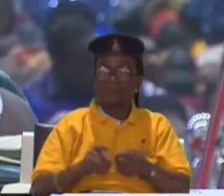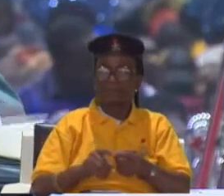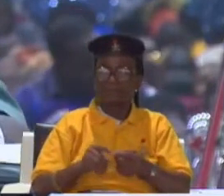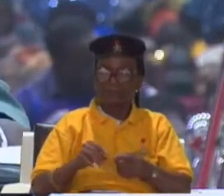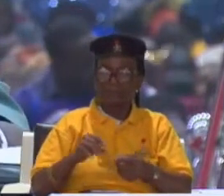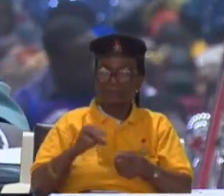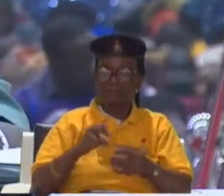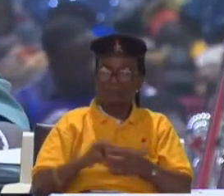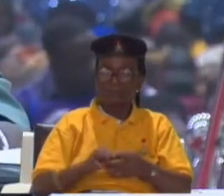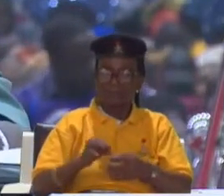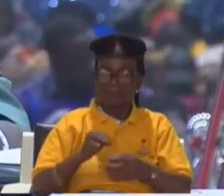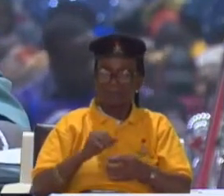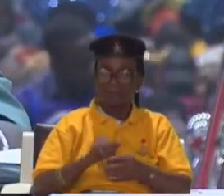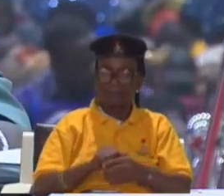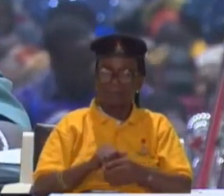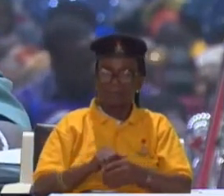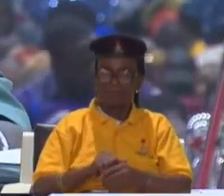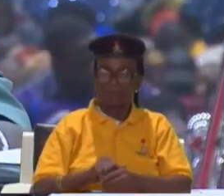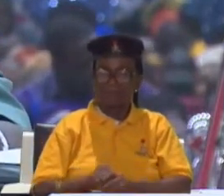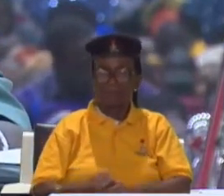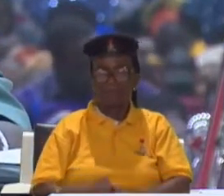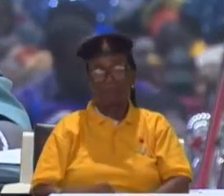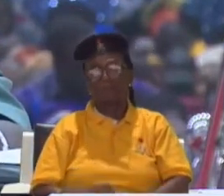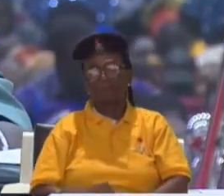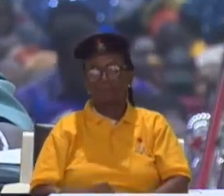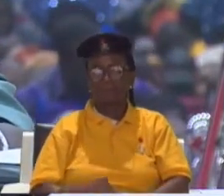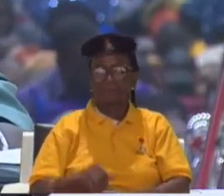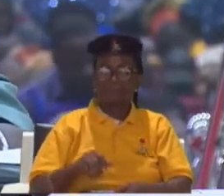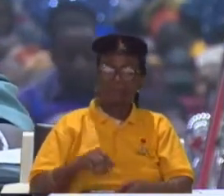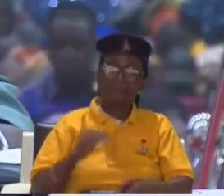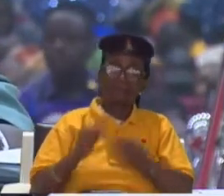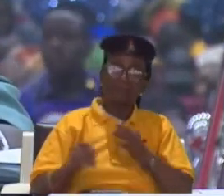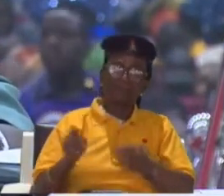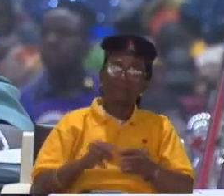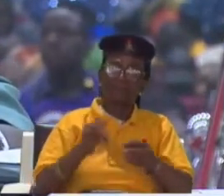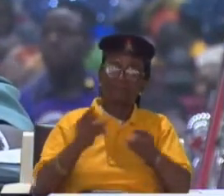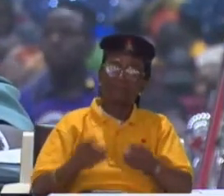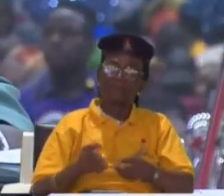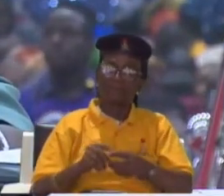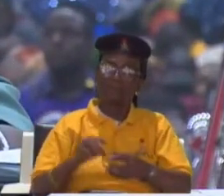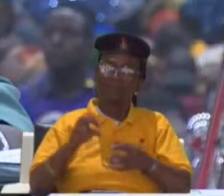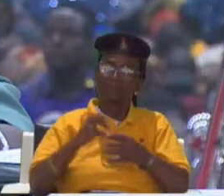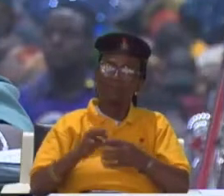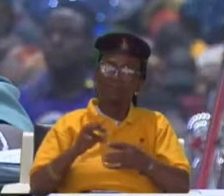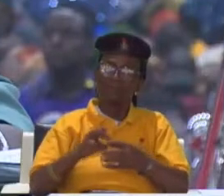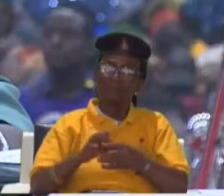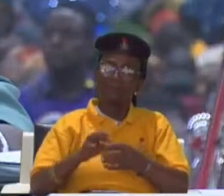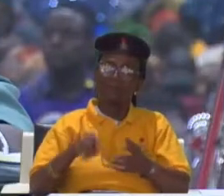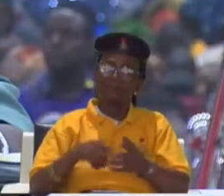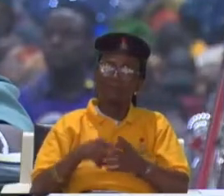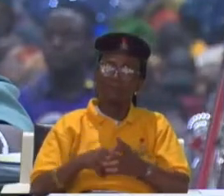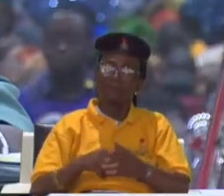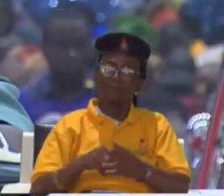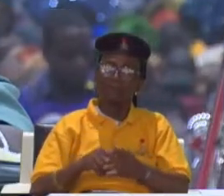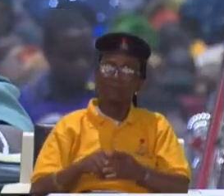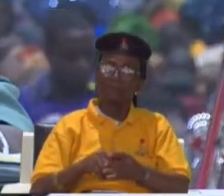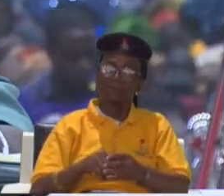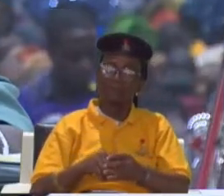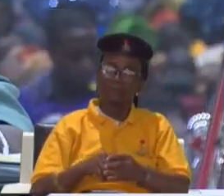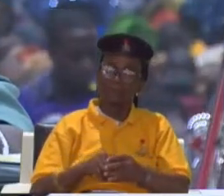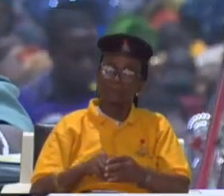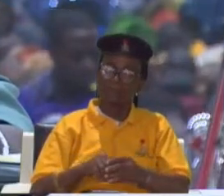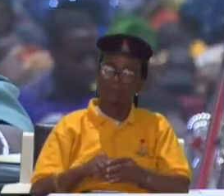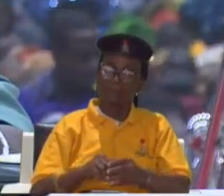submit your name to my secretary. If you recall,